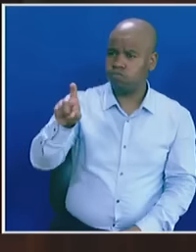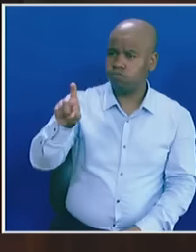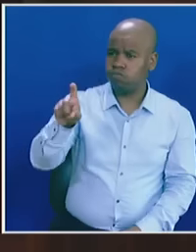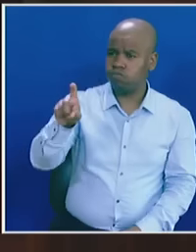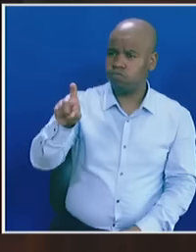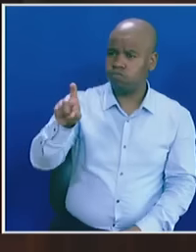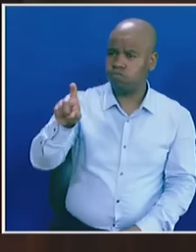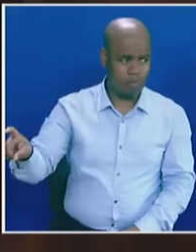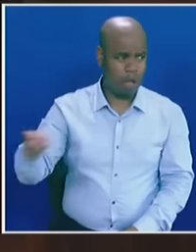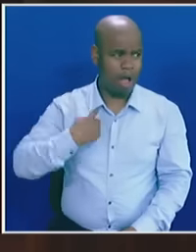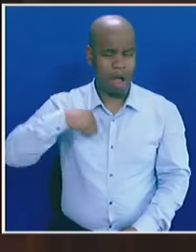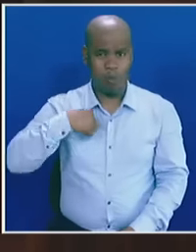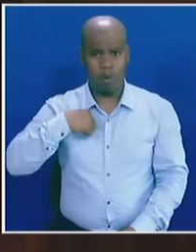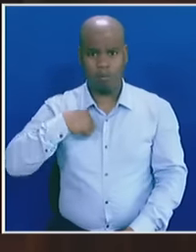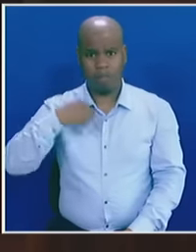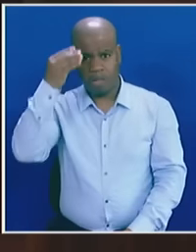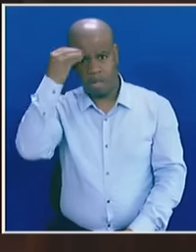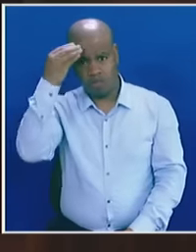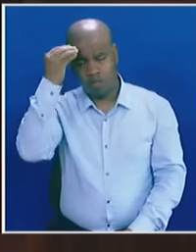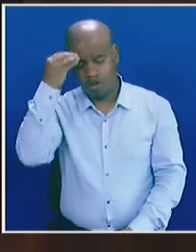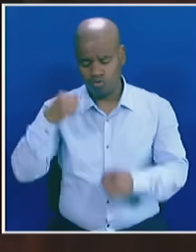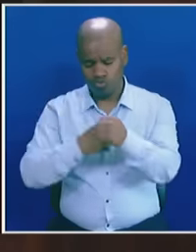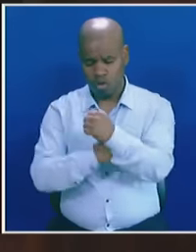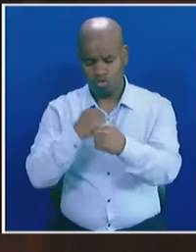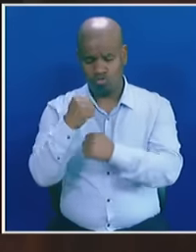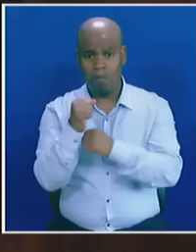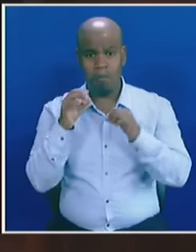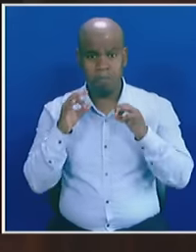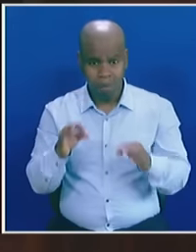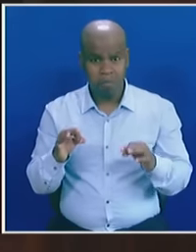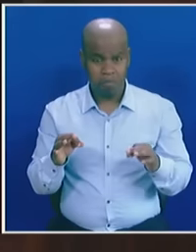is our intelligence community properly structured for it